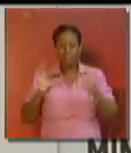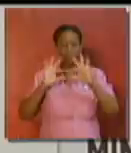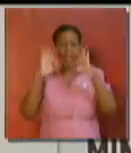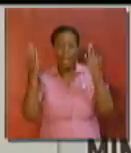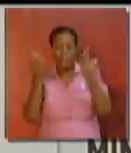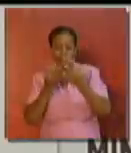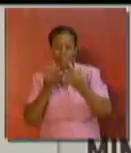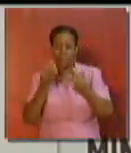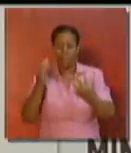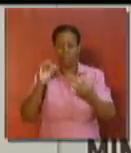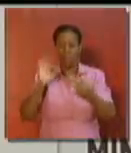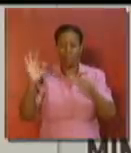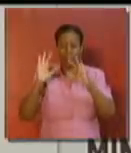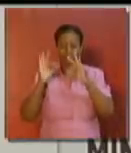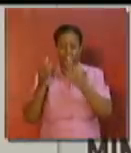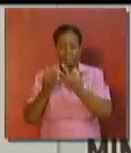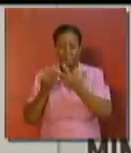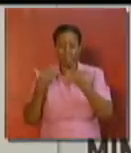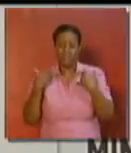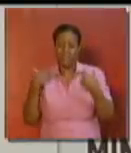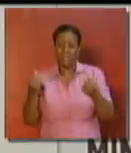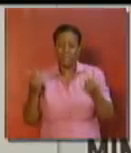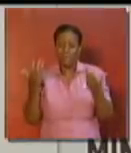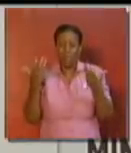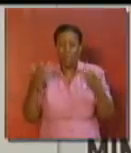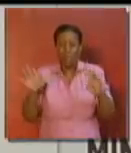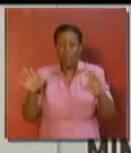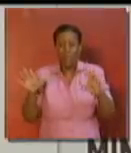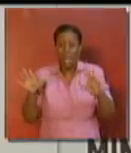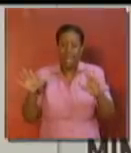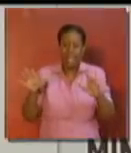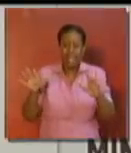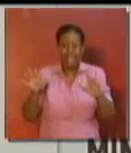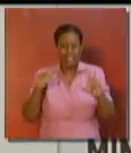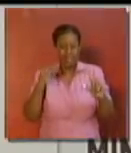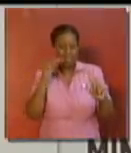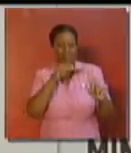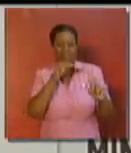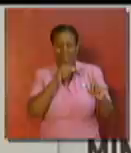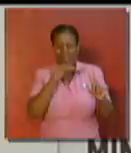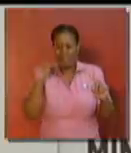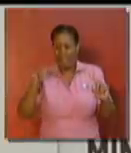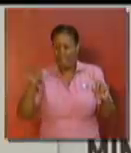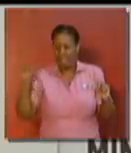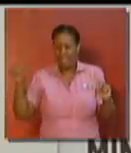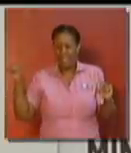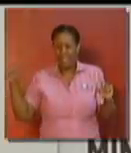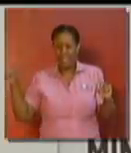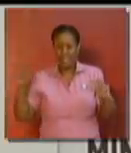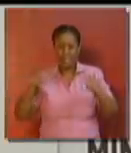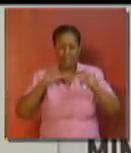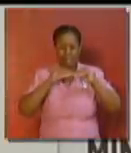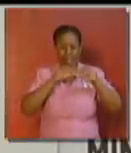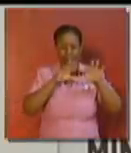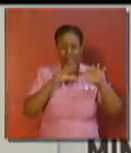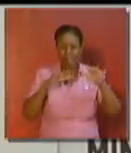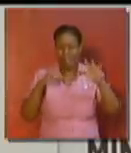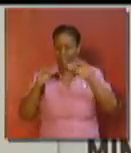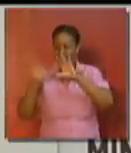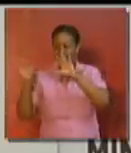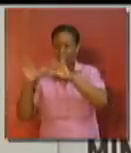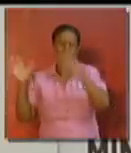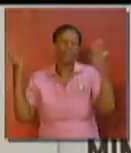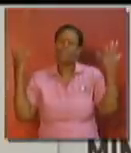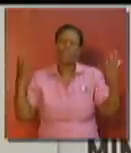no cross-contamination of the system to keep our systems working. So unlike what you would have seen in